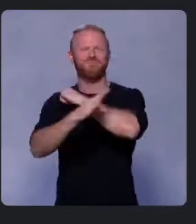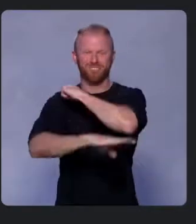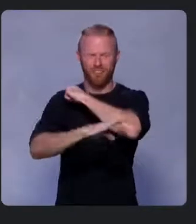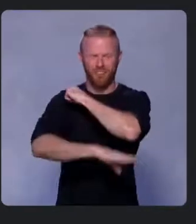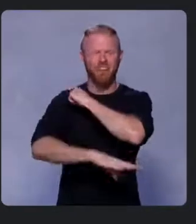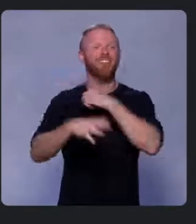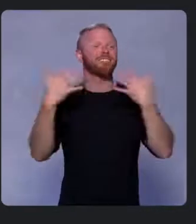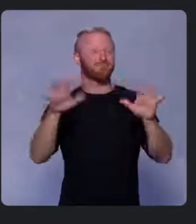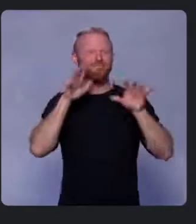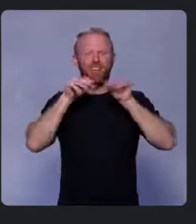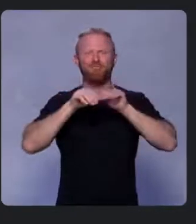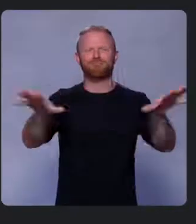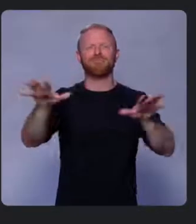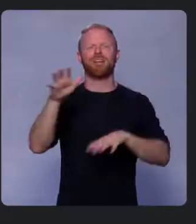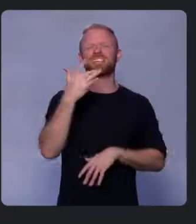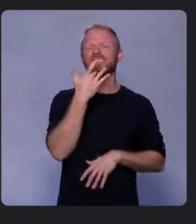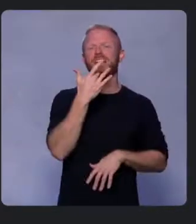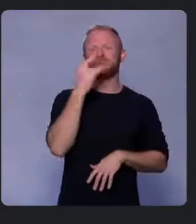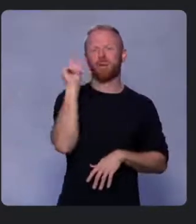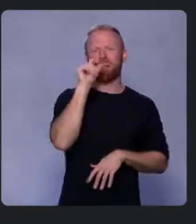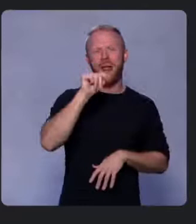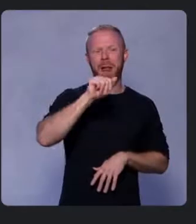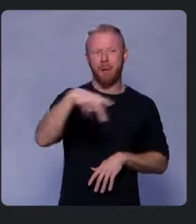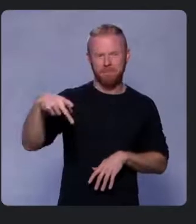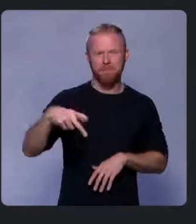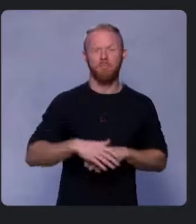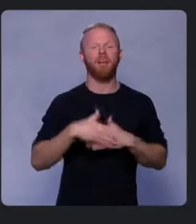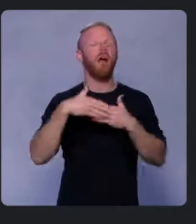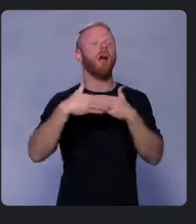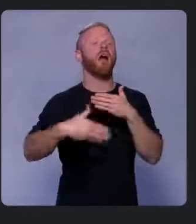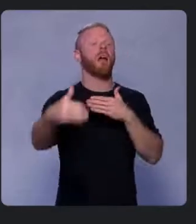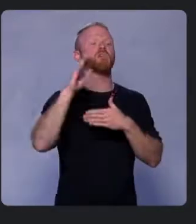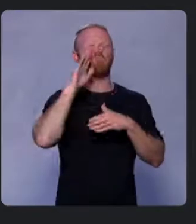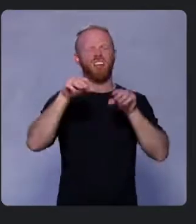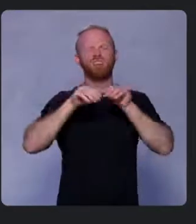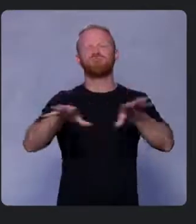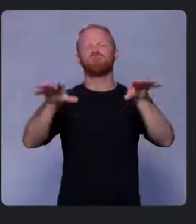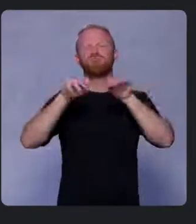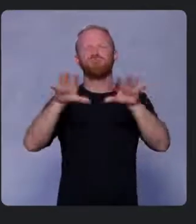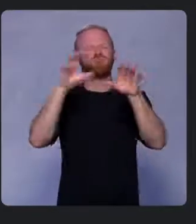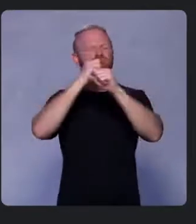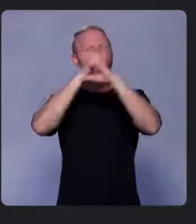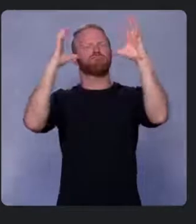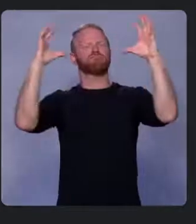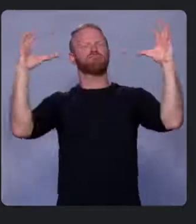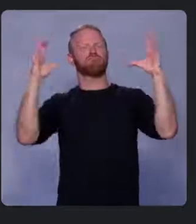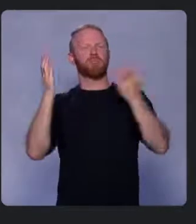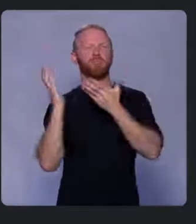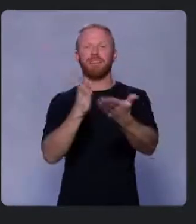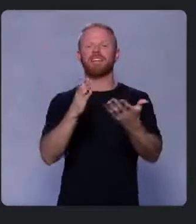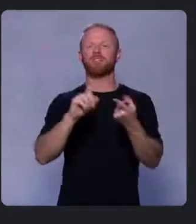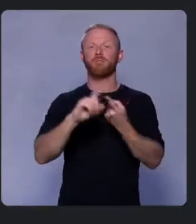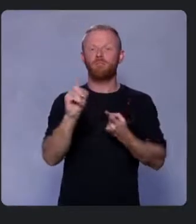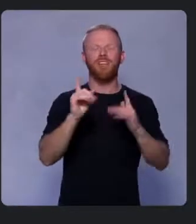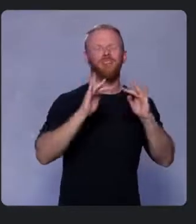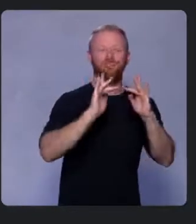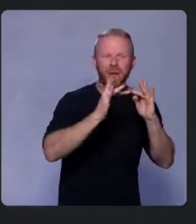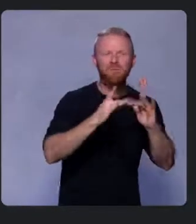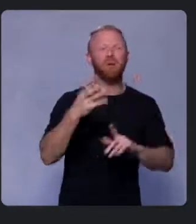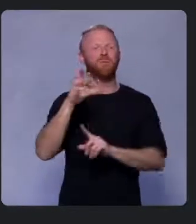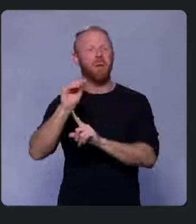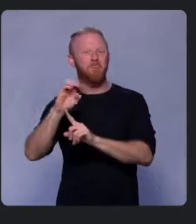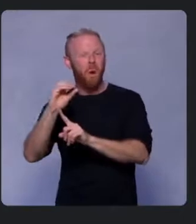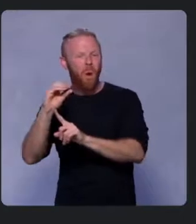Google apps. And over the following year, we will continue our vision, bringing it to the web, Chrome OS, wearables,